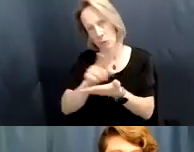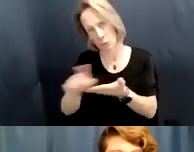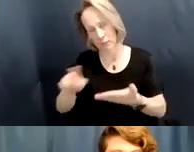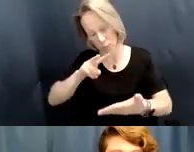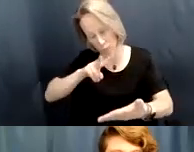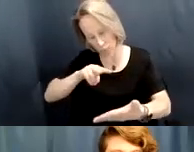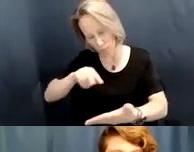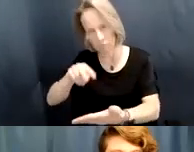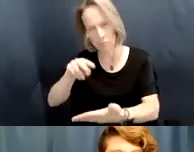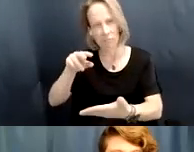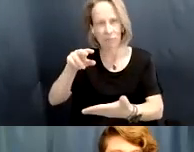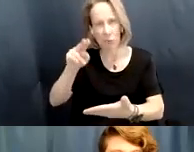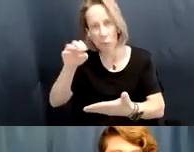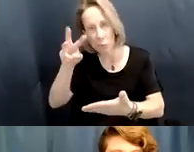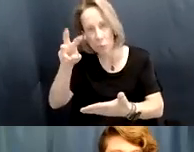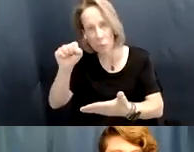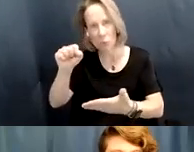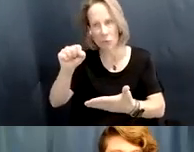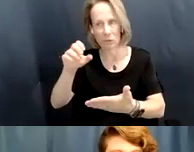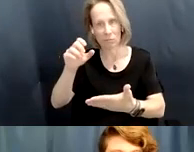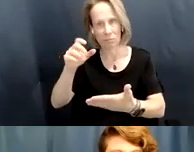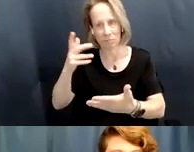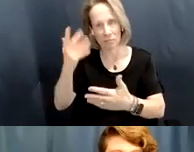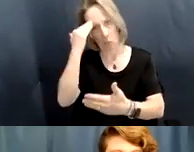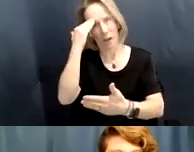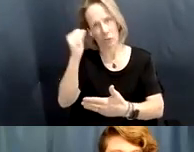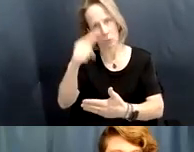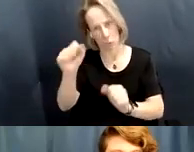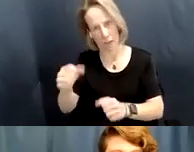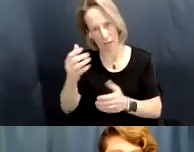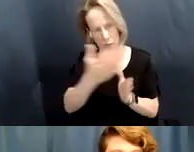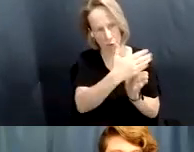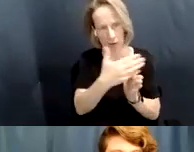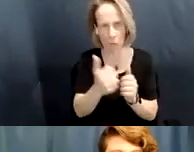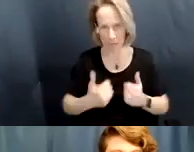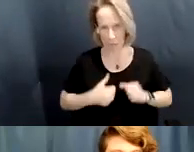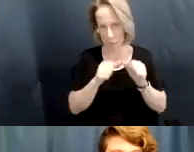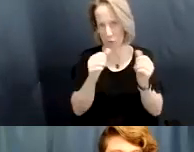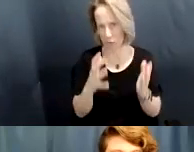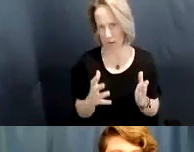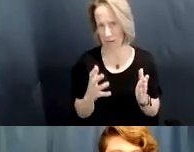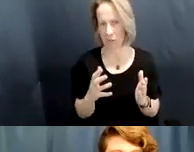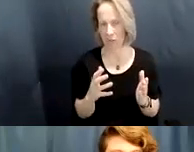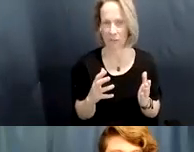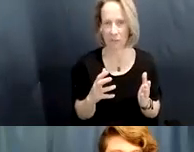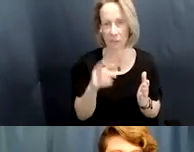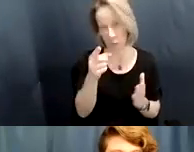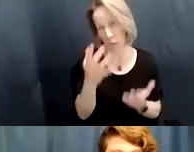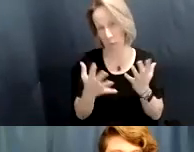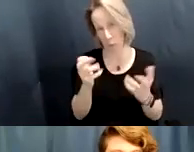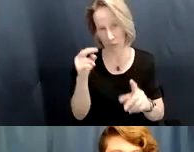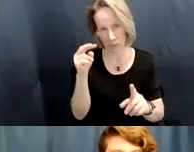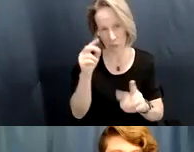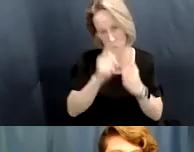provide to the survivor. Few places that you can look for are at a state level, the Arizona Department of Health